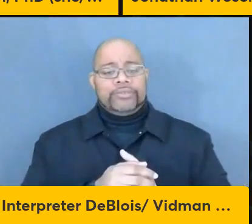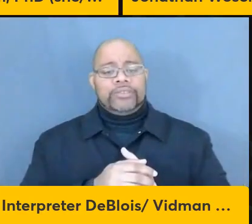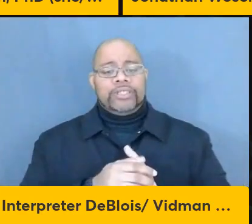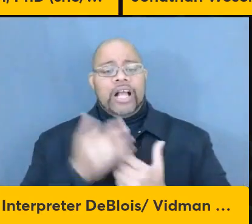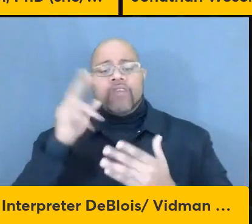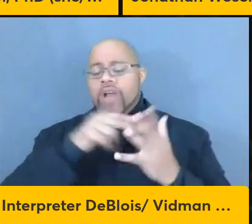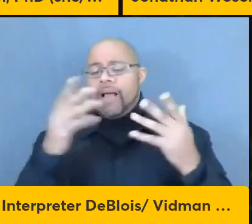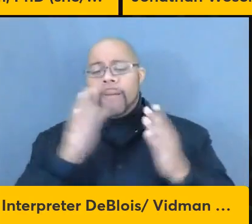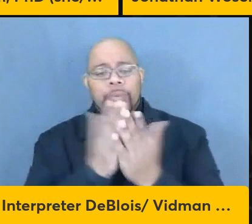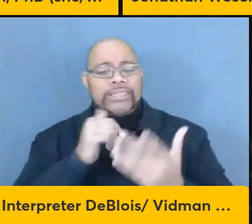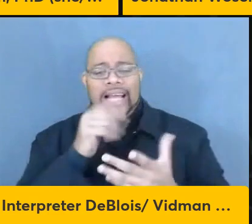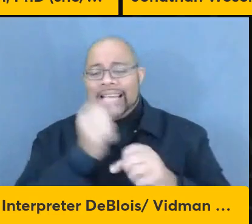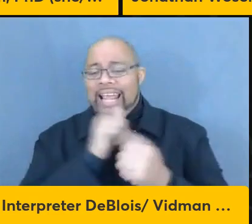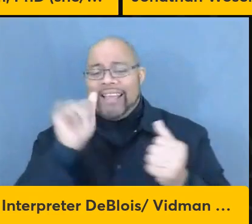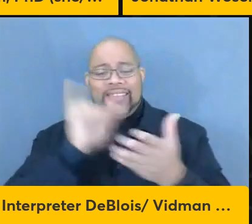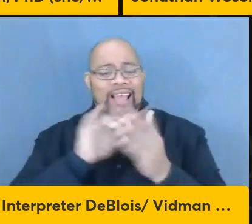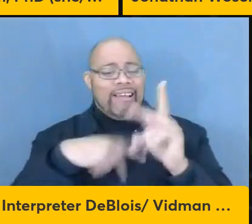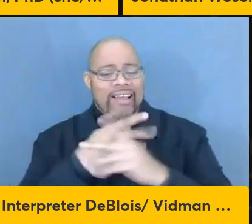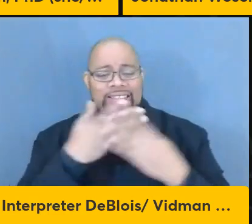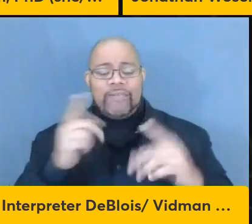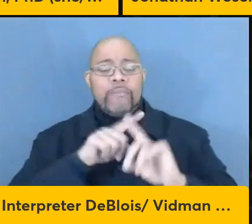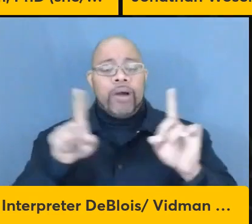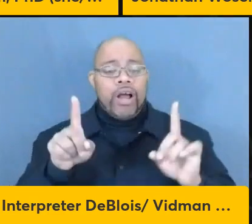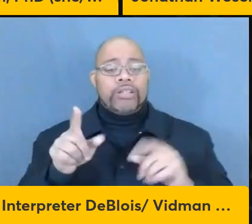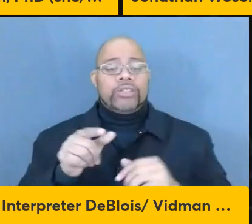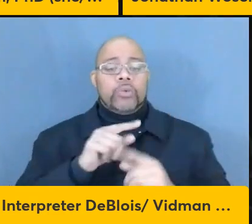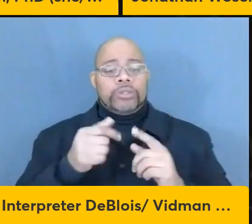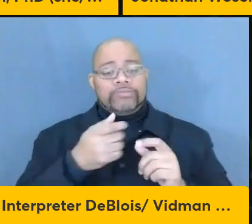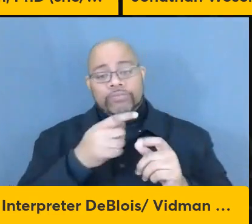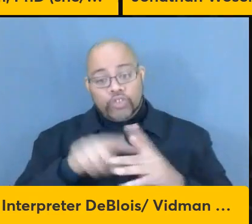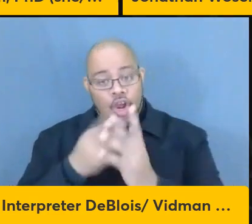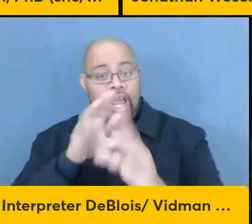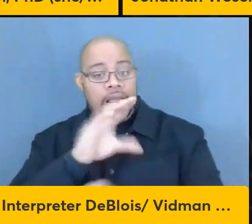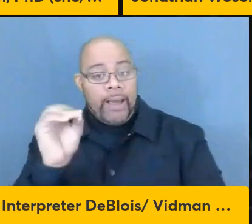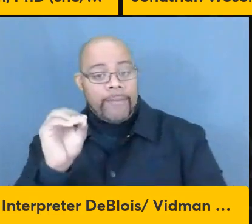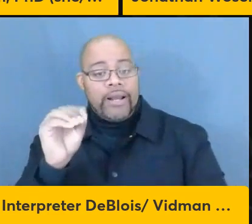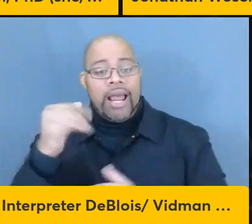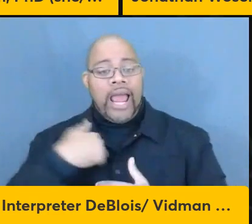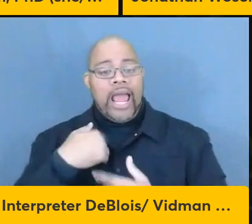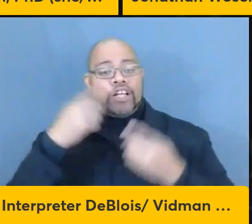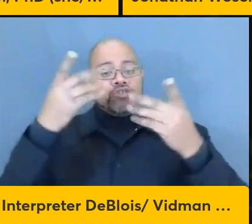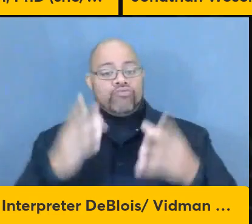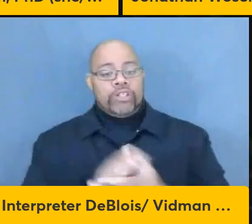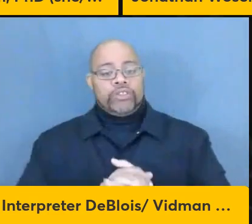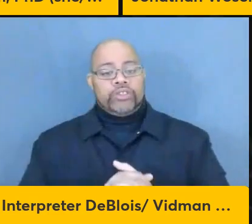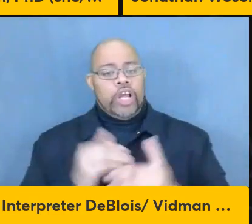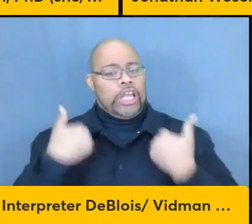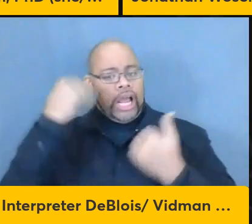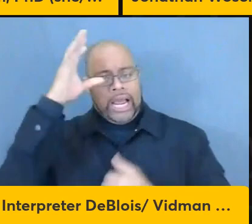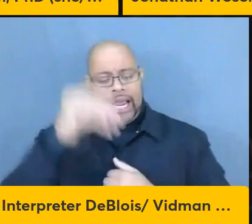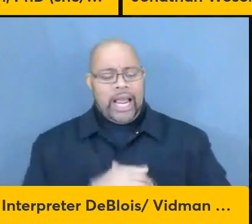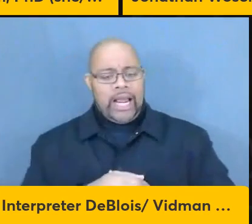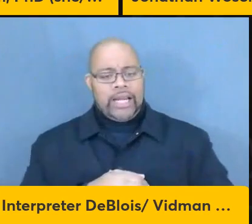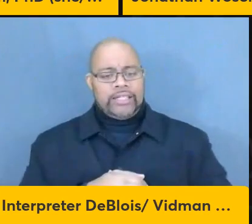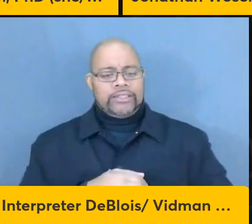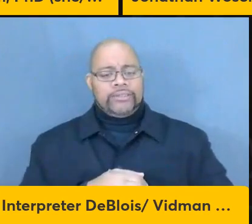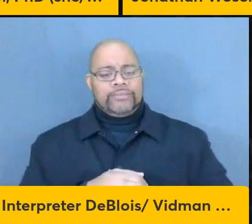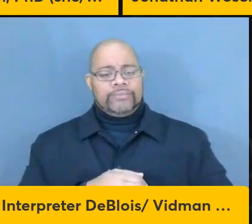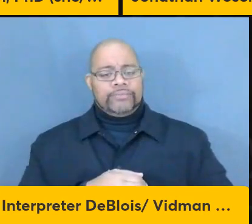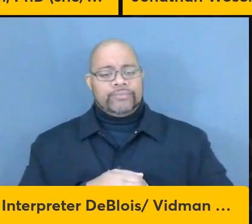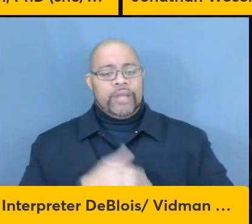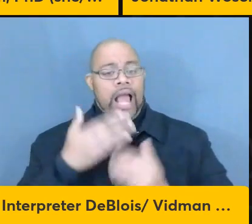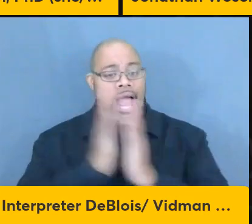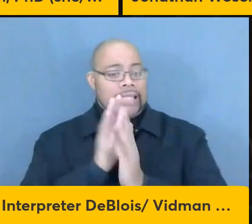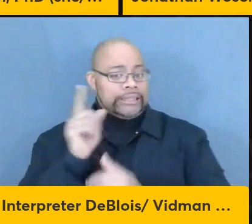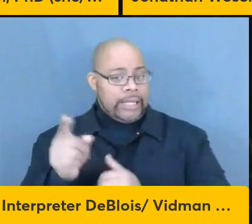of books. I didn't get any of that kind of stuff. But when we spun off a company, we had a director, a young guy named Timothy Key. I